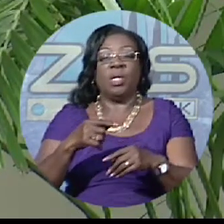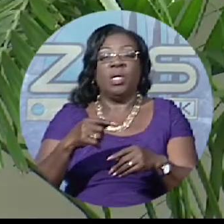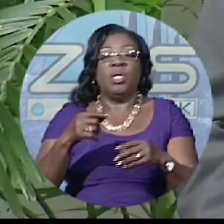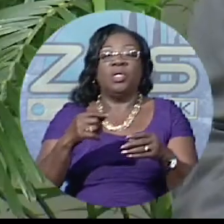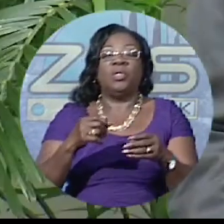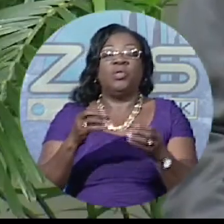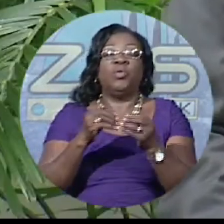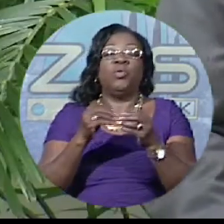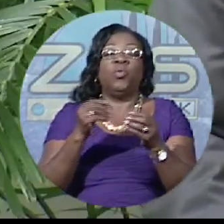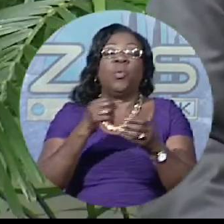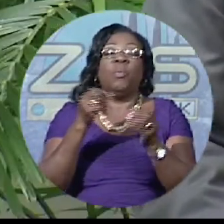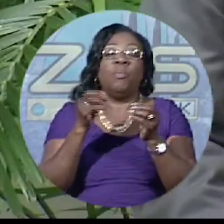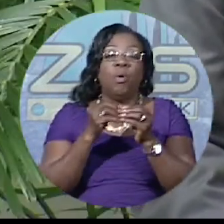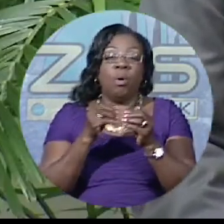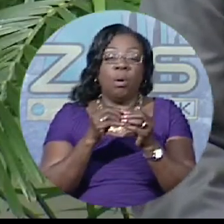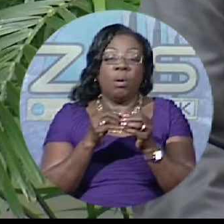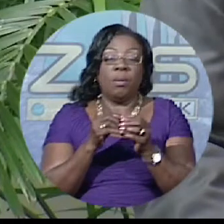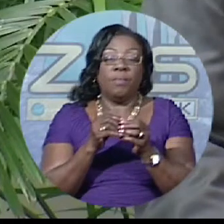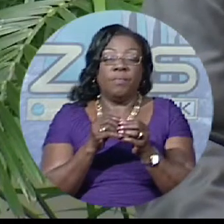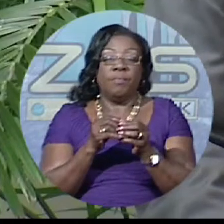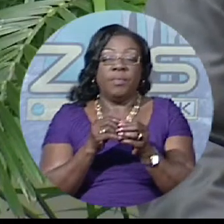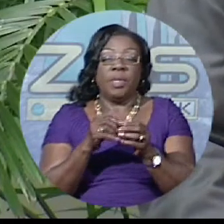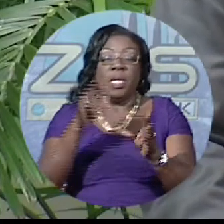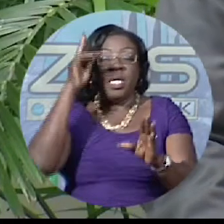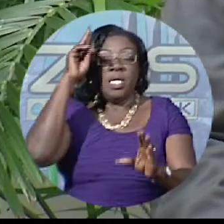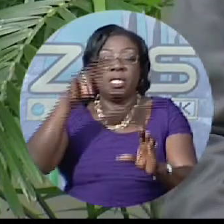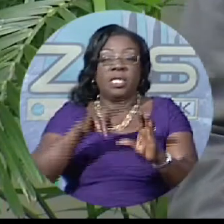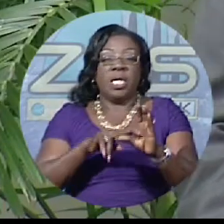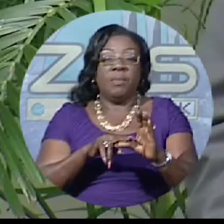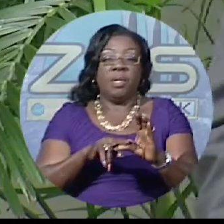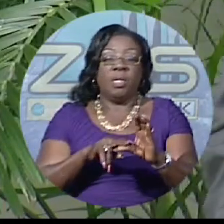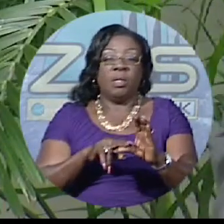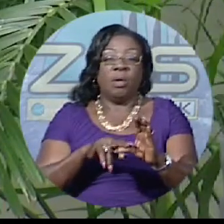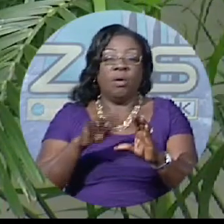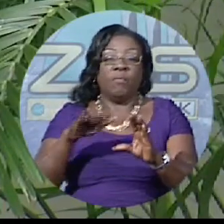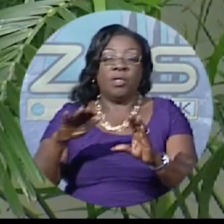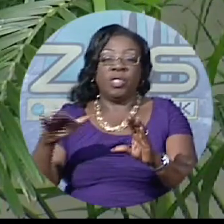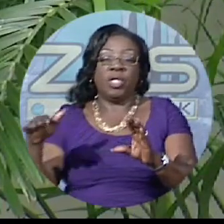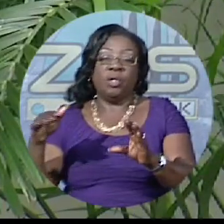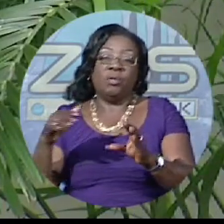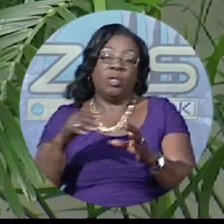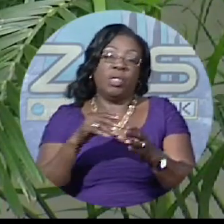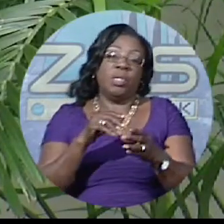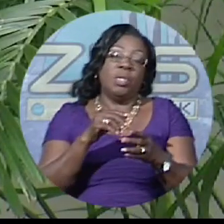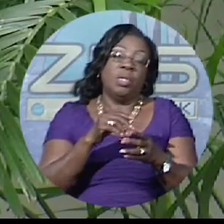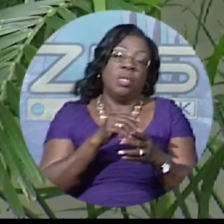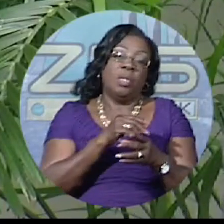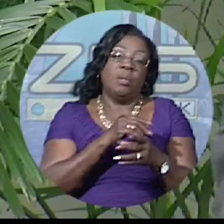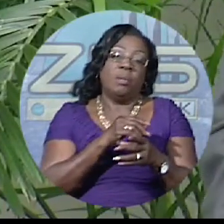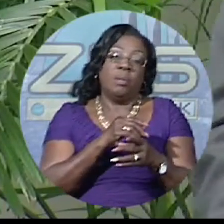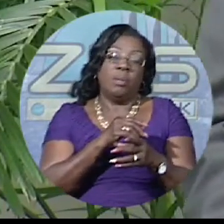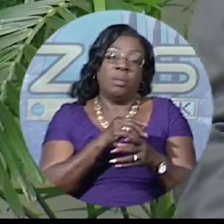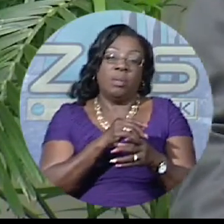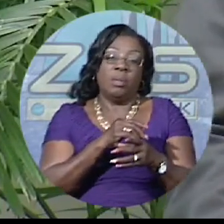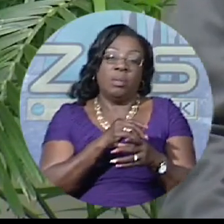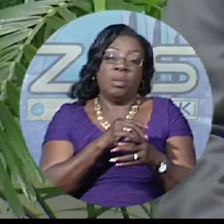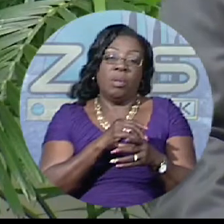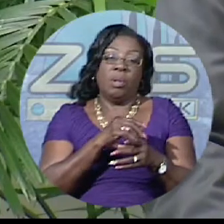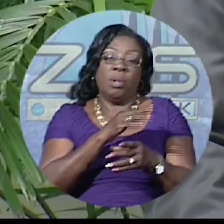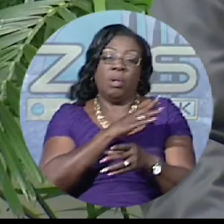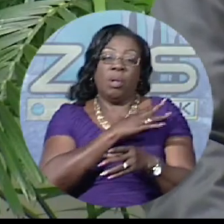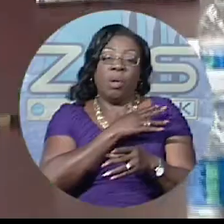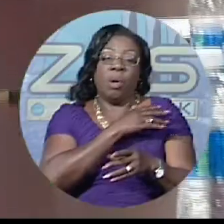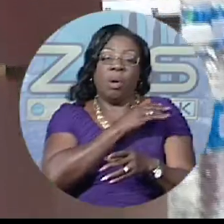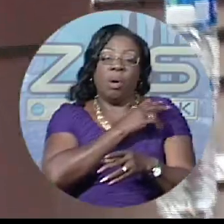duty. Well, Chairman of the Pediatrics and Emergency Medicine at Nicholas Miami Children's